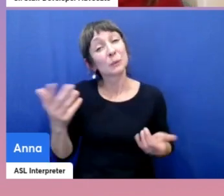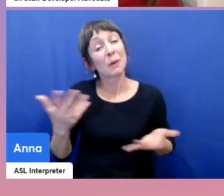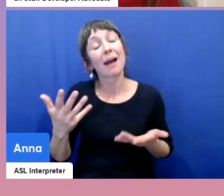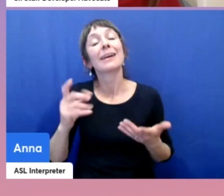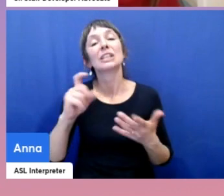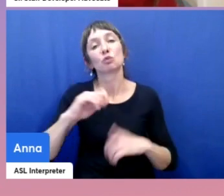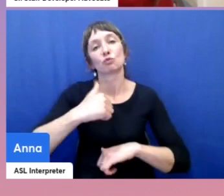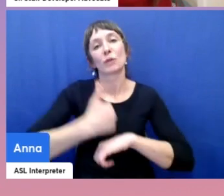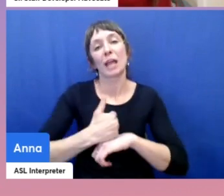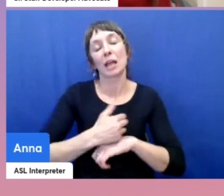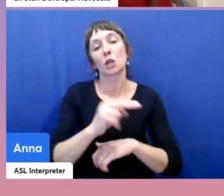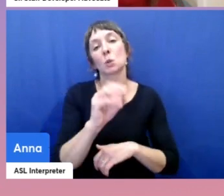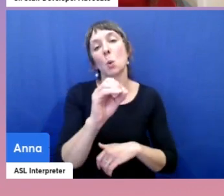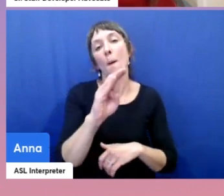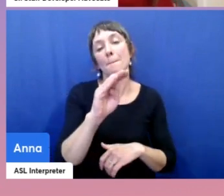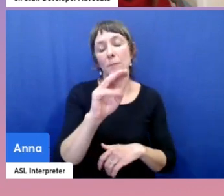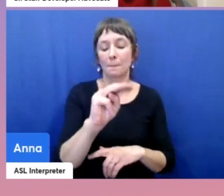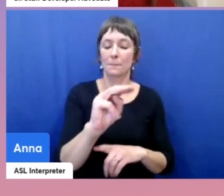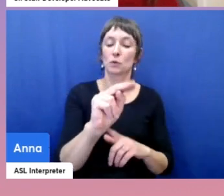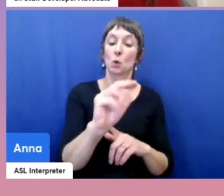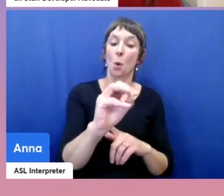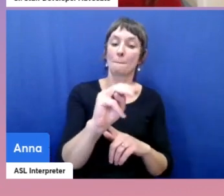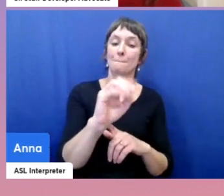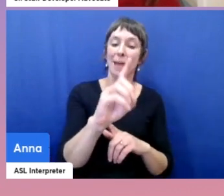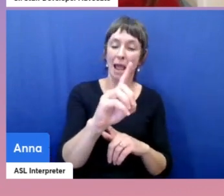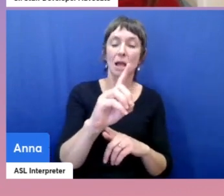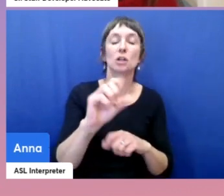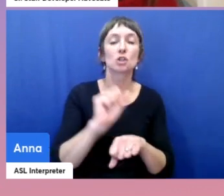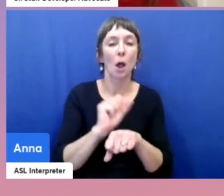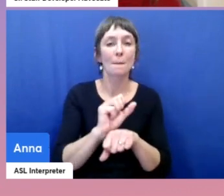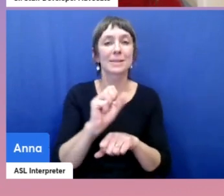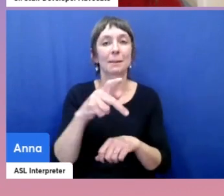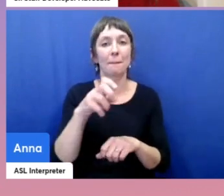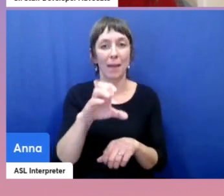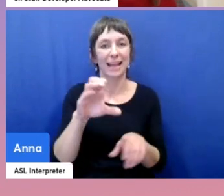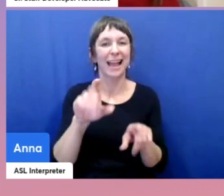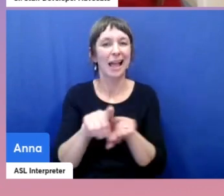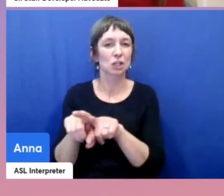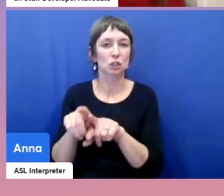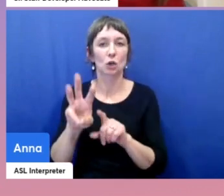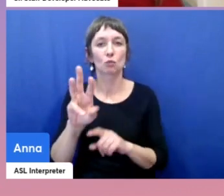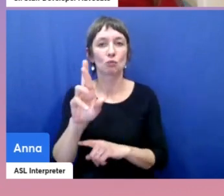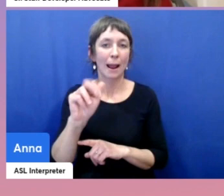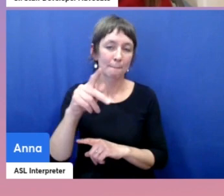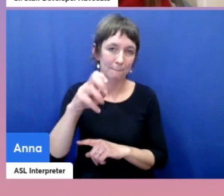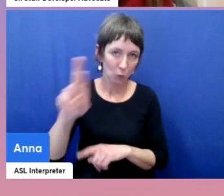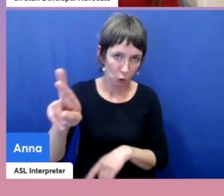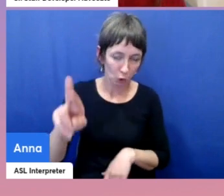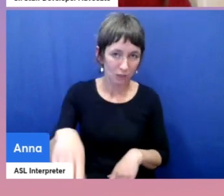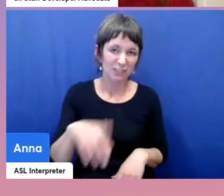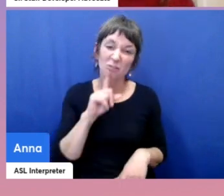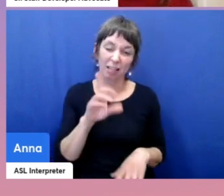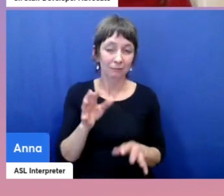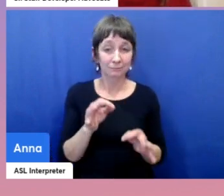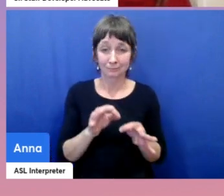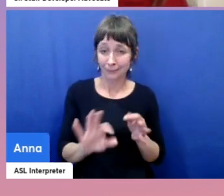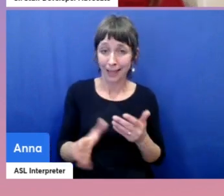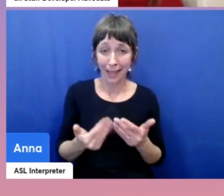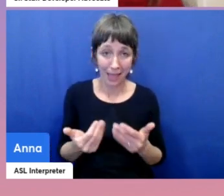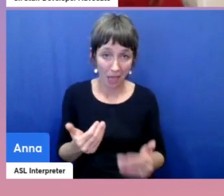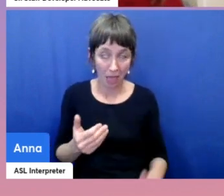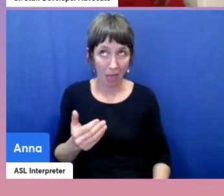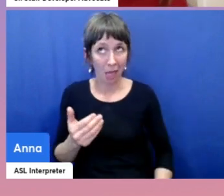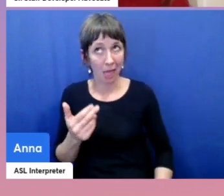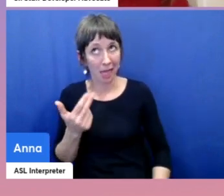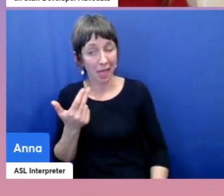Nomad job spec as a wrapper to that already containerized K0s. So piece of cake, obviously, haha.